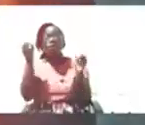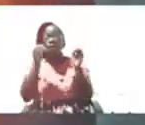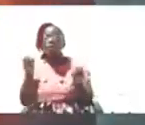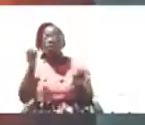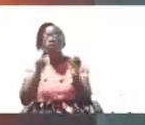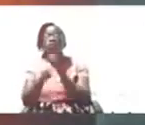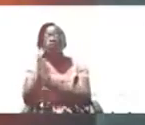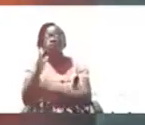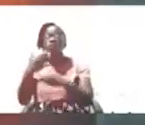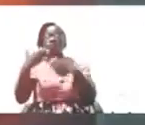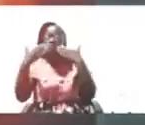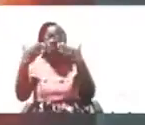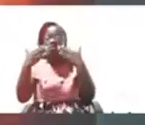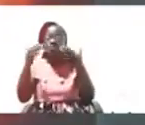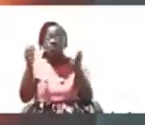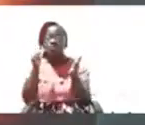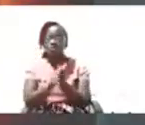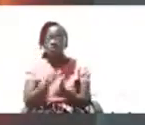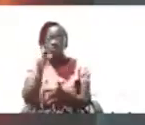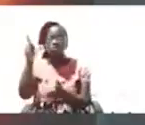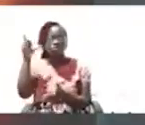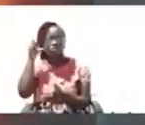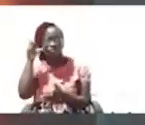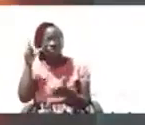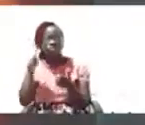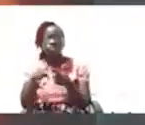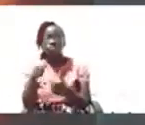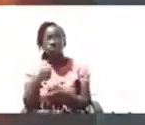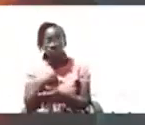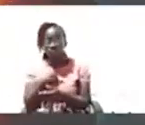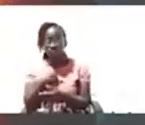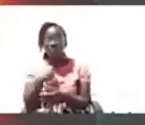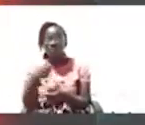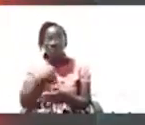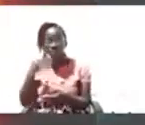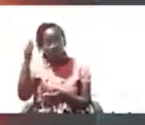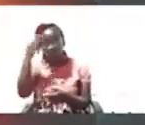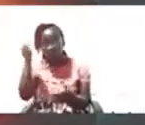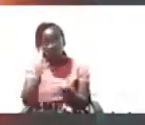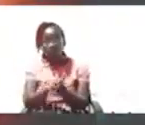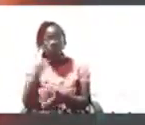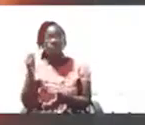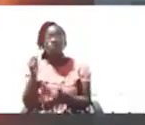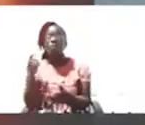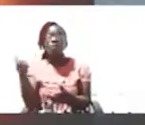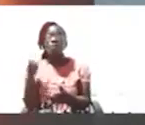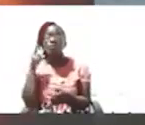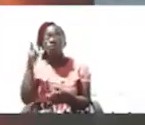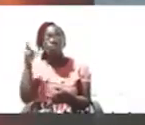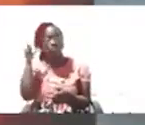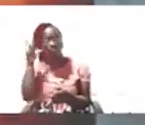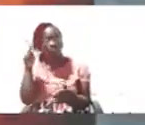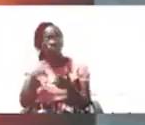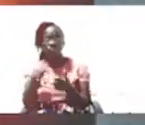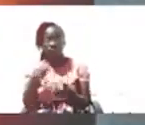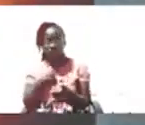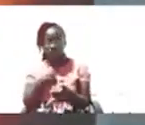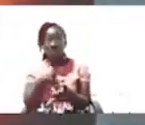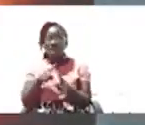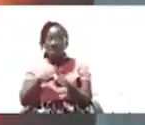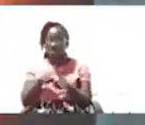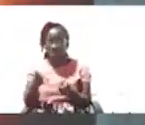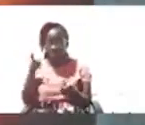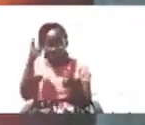na me die minim se utie me da na nkrofo akuaku a wogina